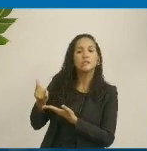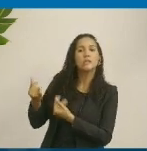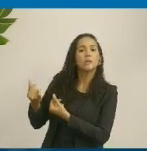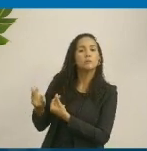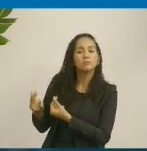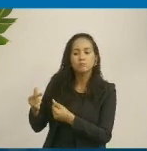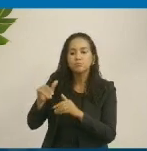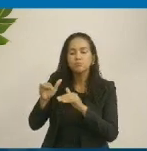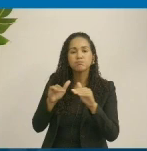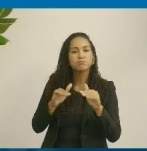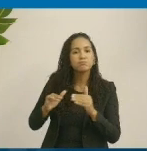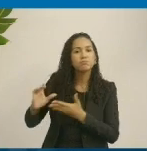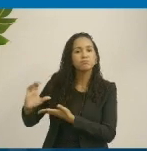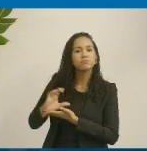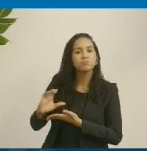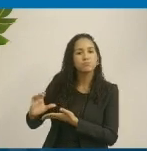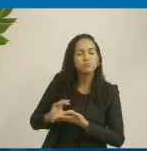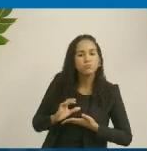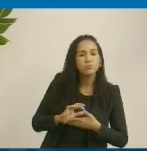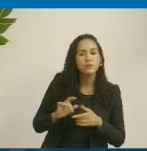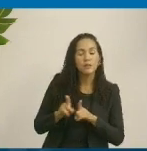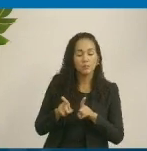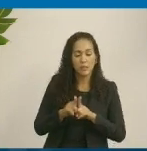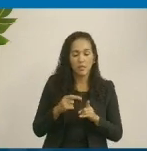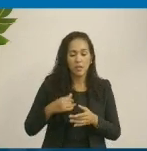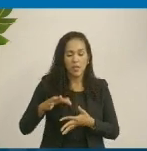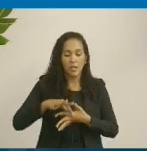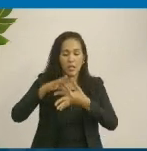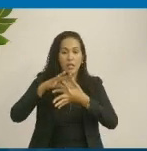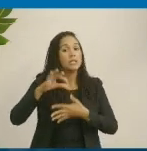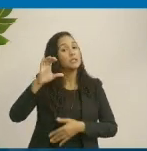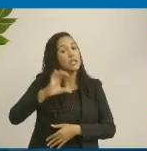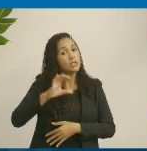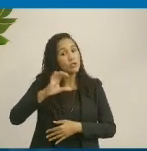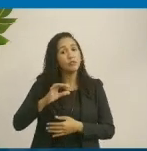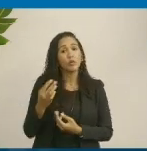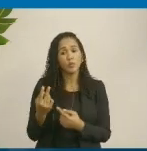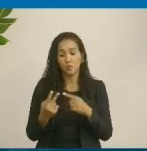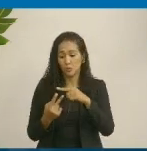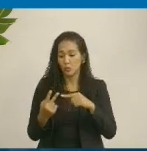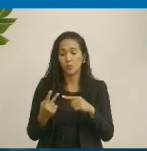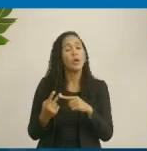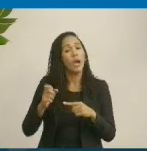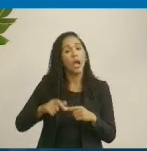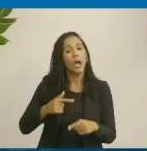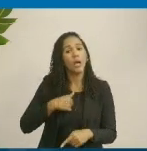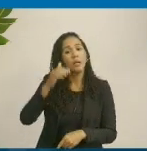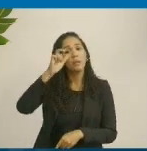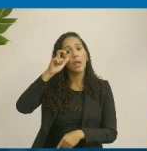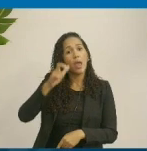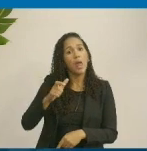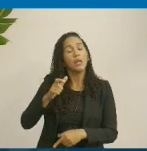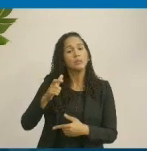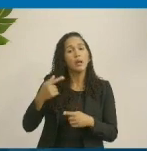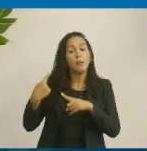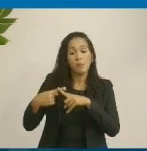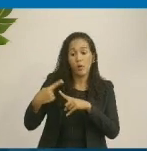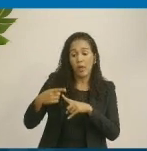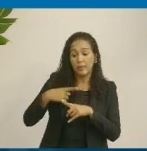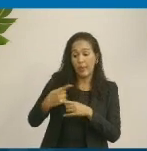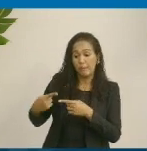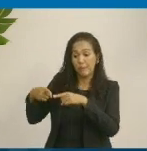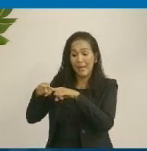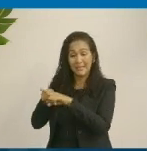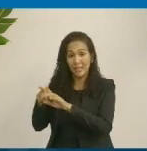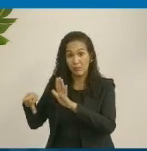two different realities, academia on one side and industry on the other. And both of them individually may not